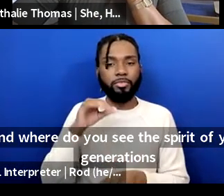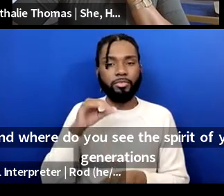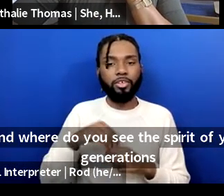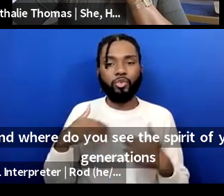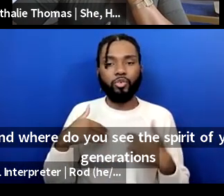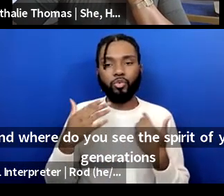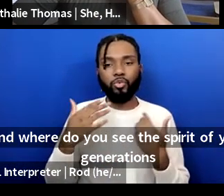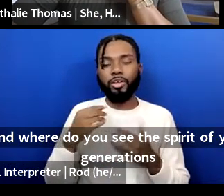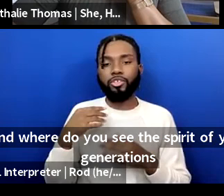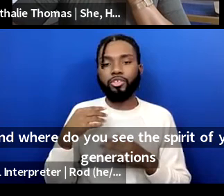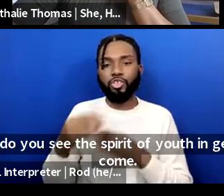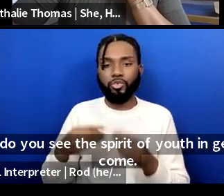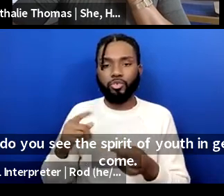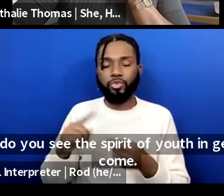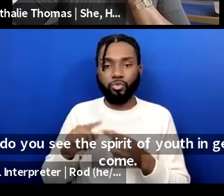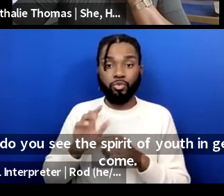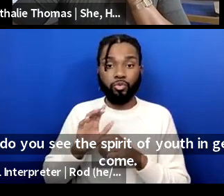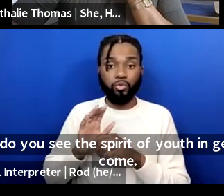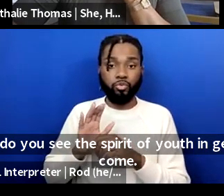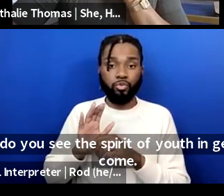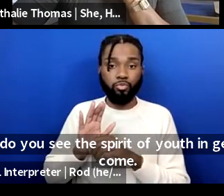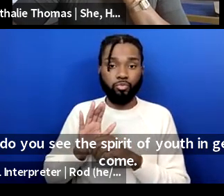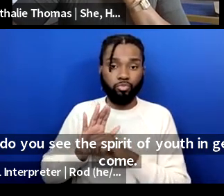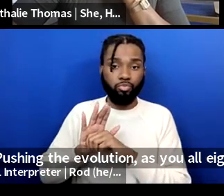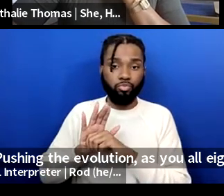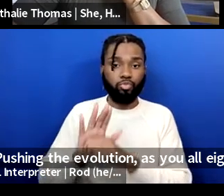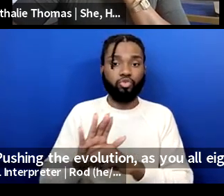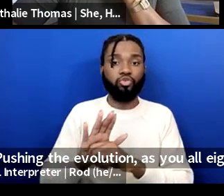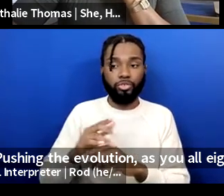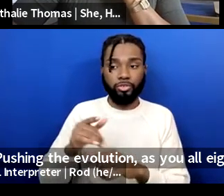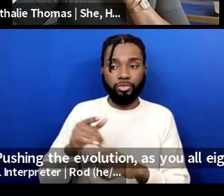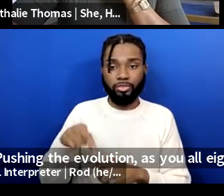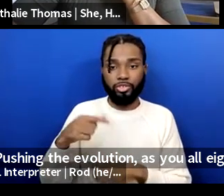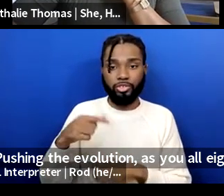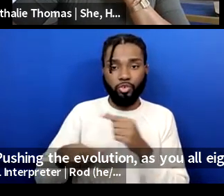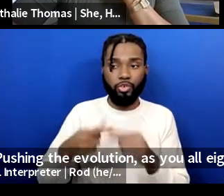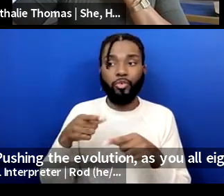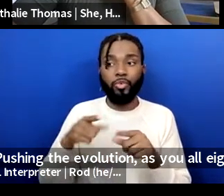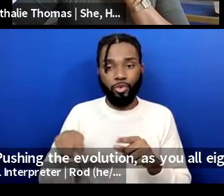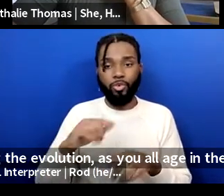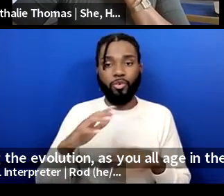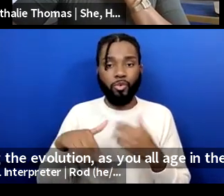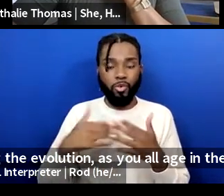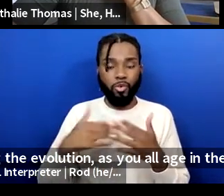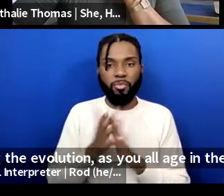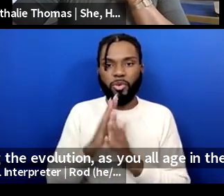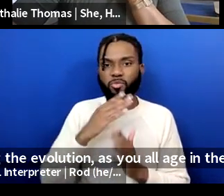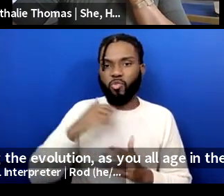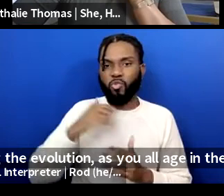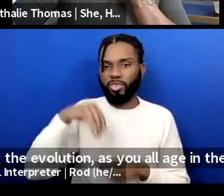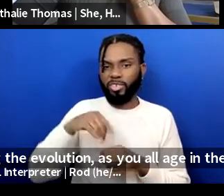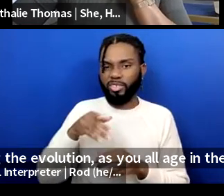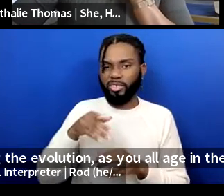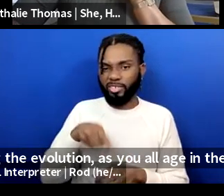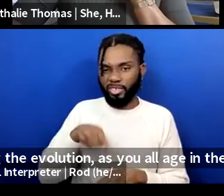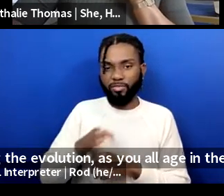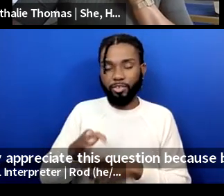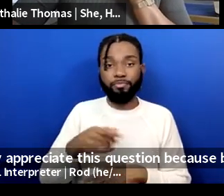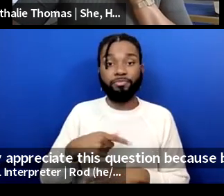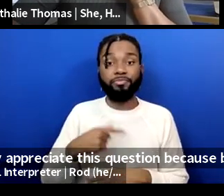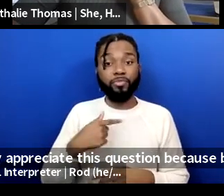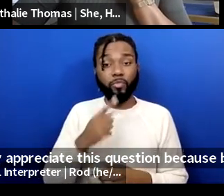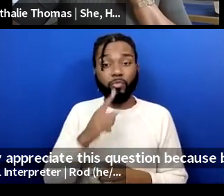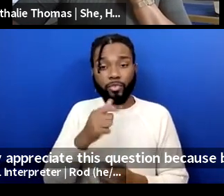come pushing the evolution as you all age in the field? I really appreciate this question because of